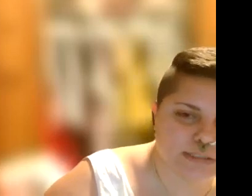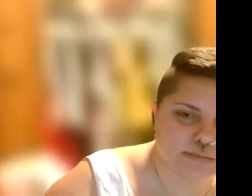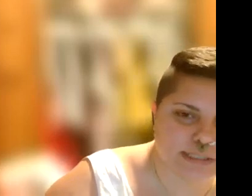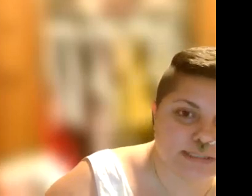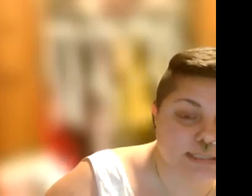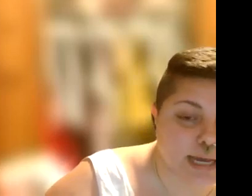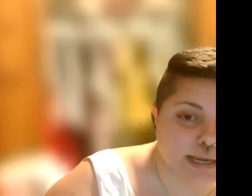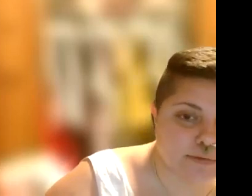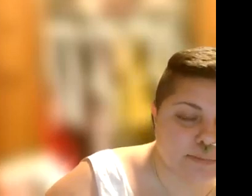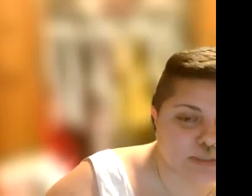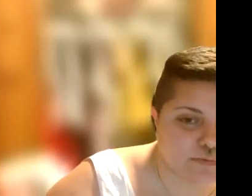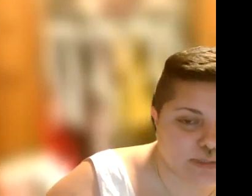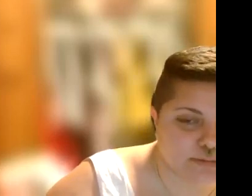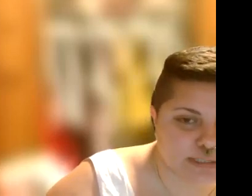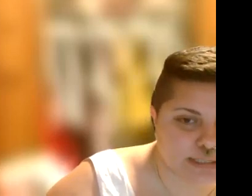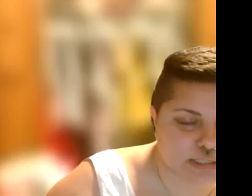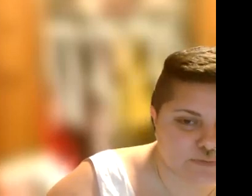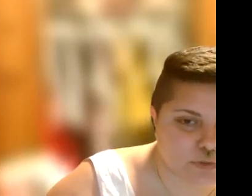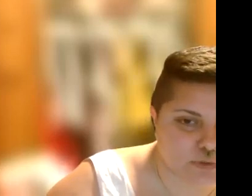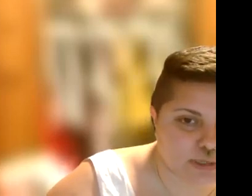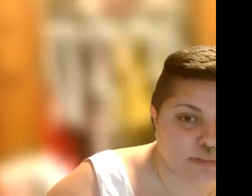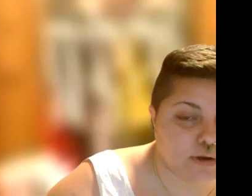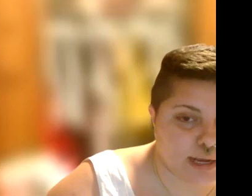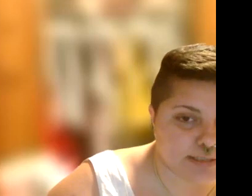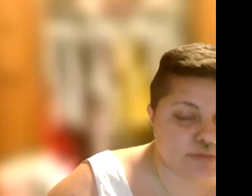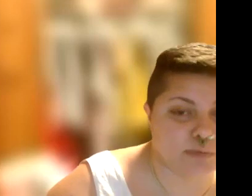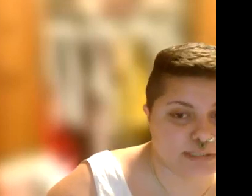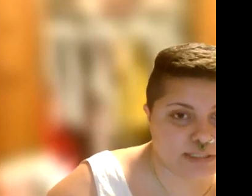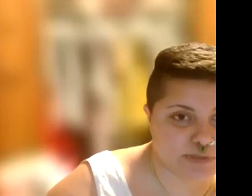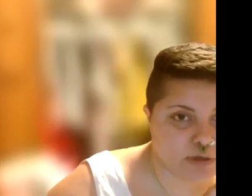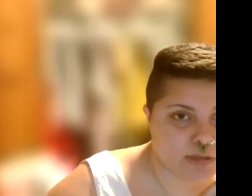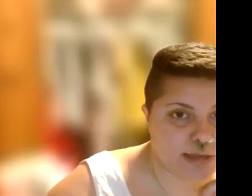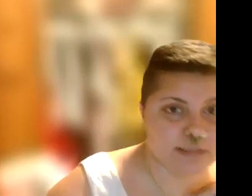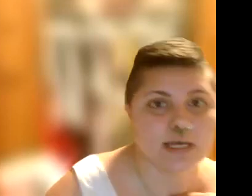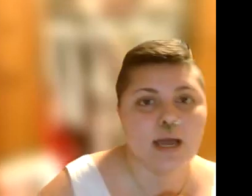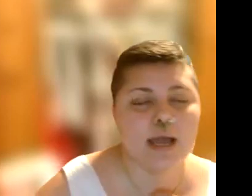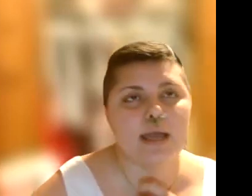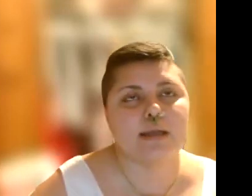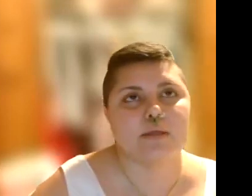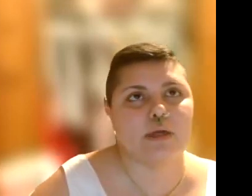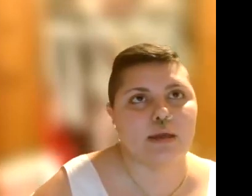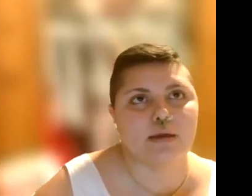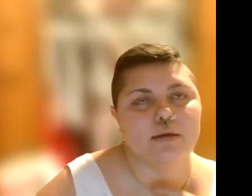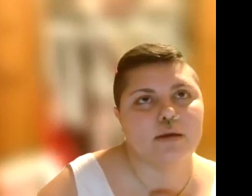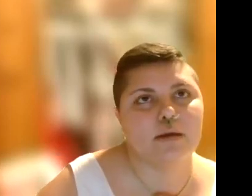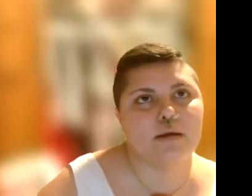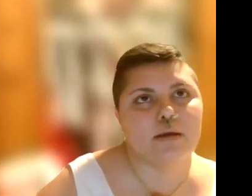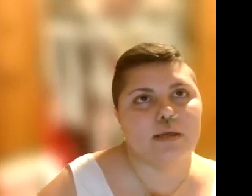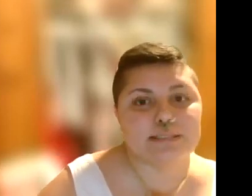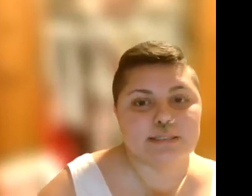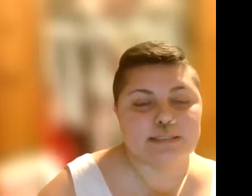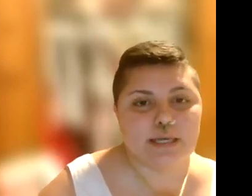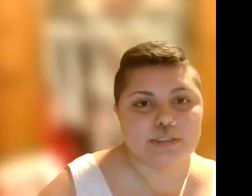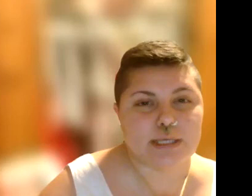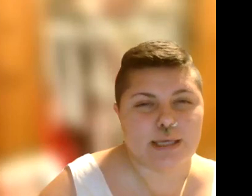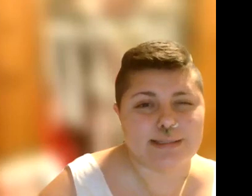school systems like decide the best way for us to be successful in their eyes and their one size fits all eyes. And I think